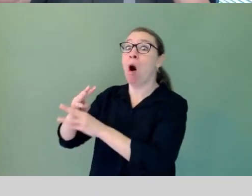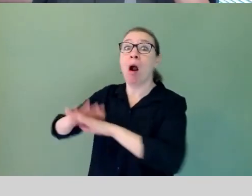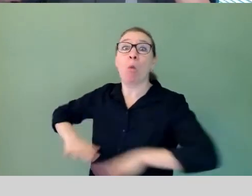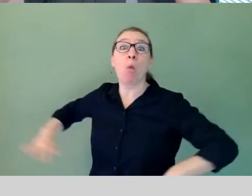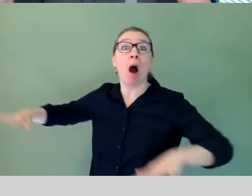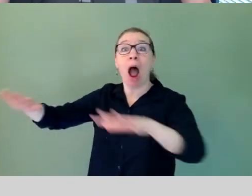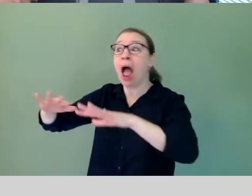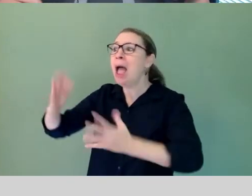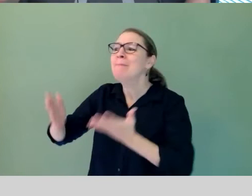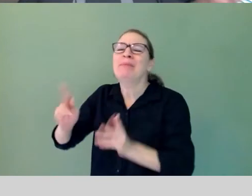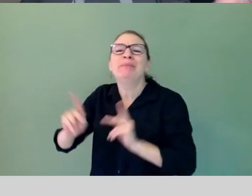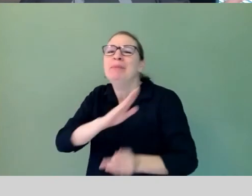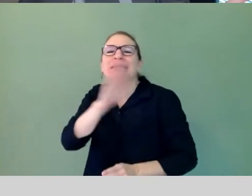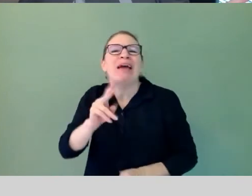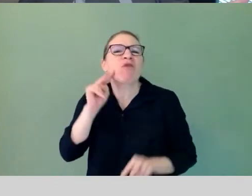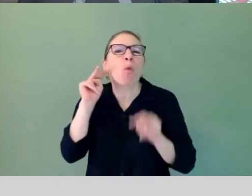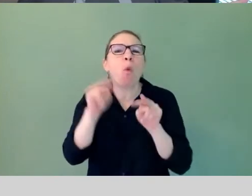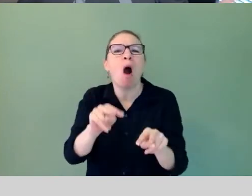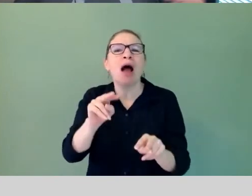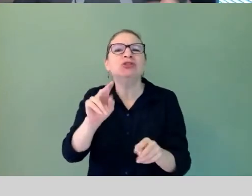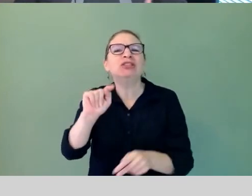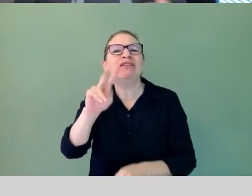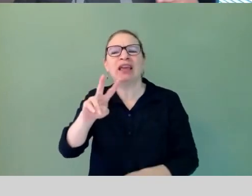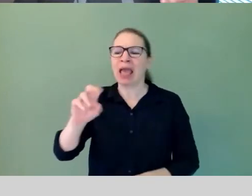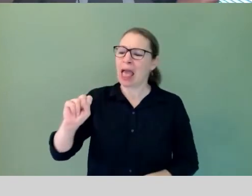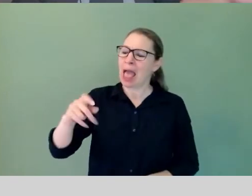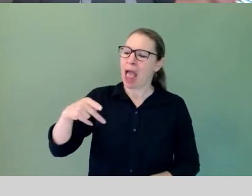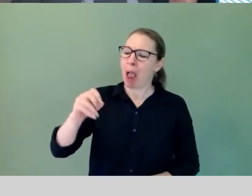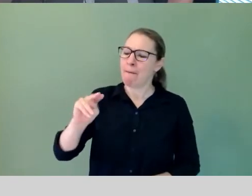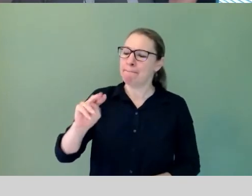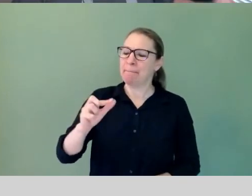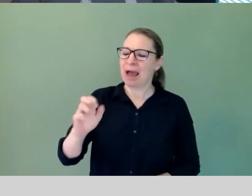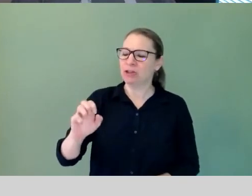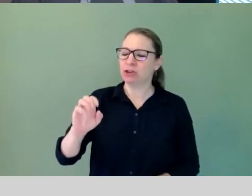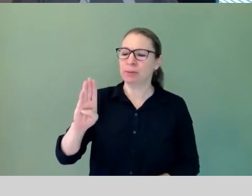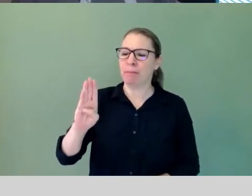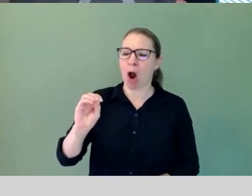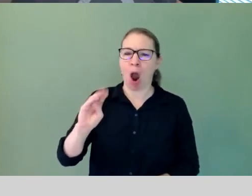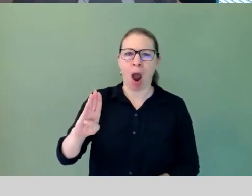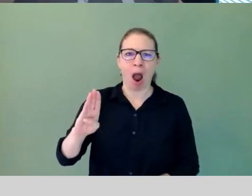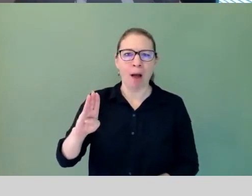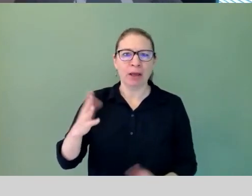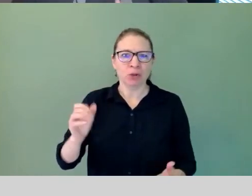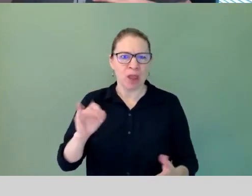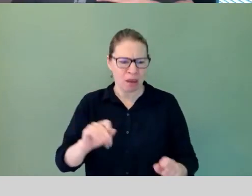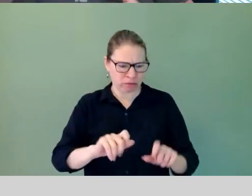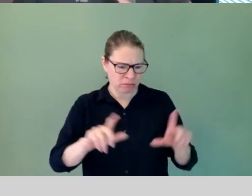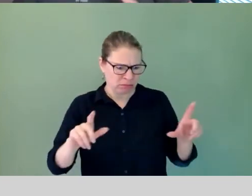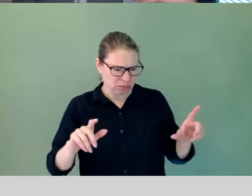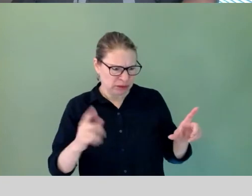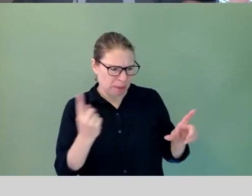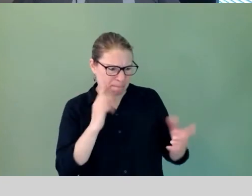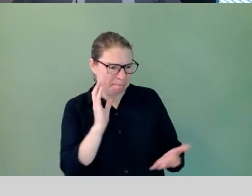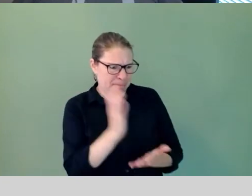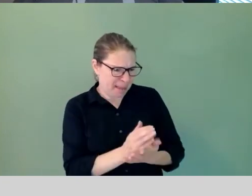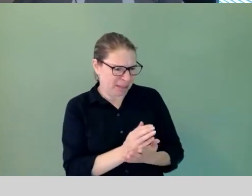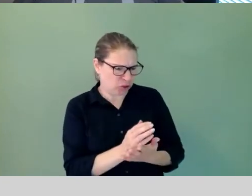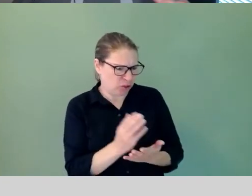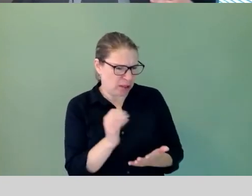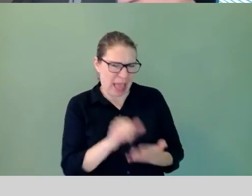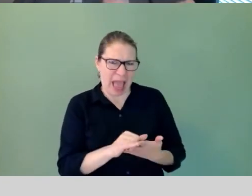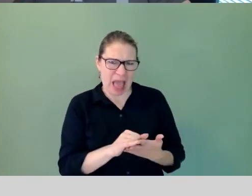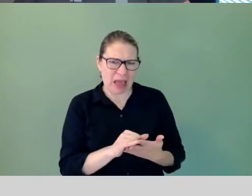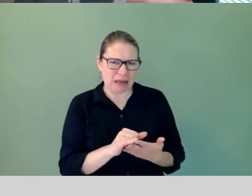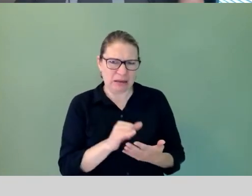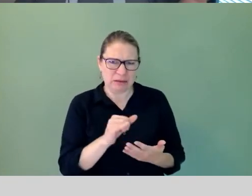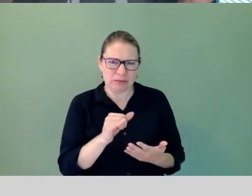SpongeBob uppercase lowercase meme. They may not understand that because maybe they've never seen it. Maybe they're not versed in the internet culture. So you definitely want to avoid that.